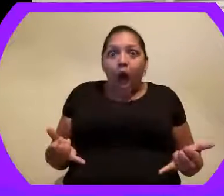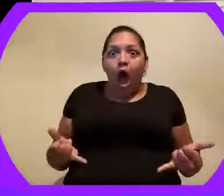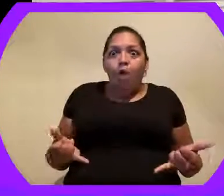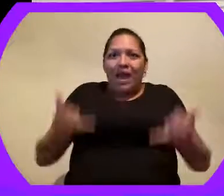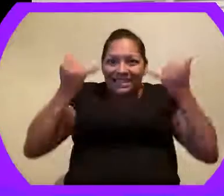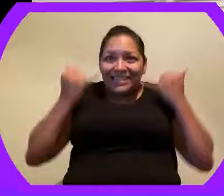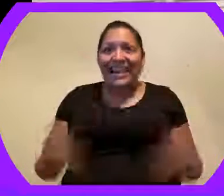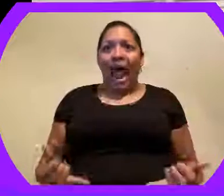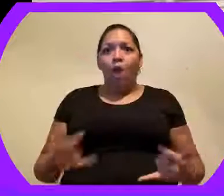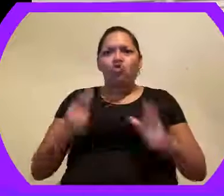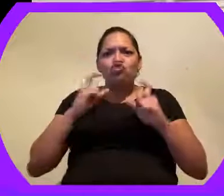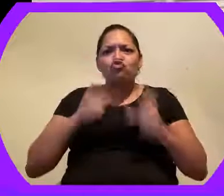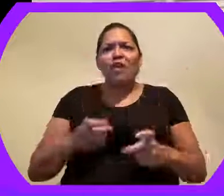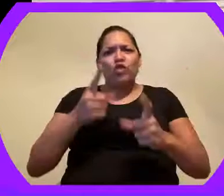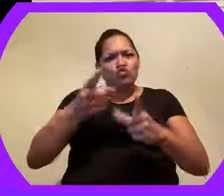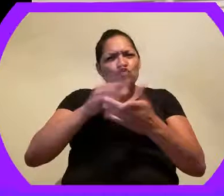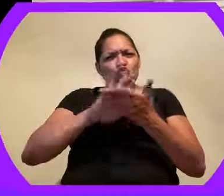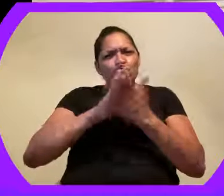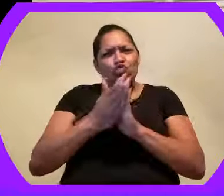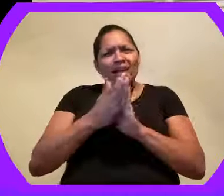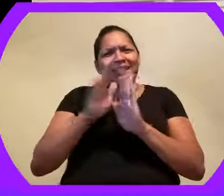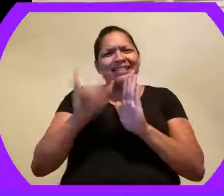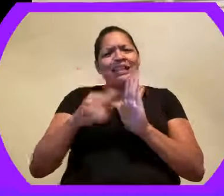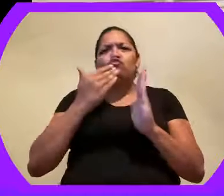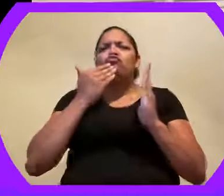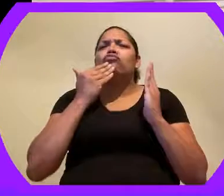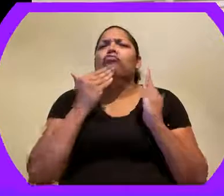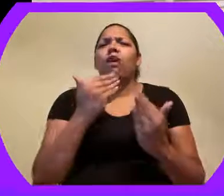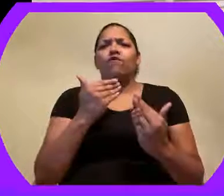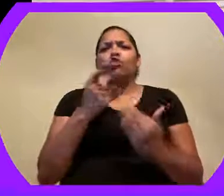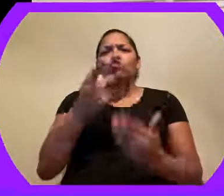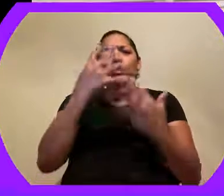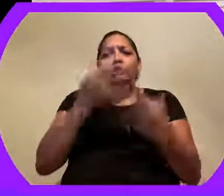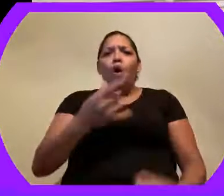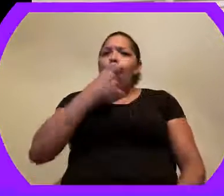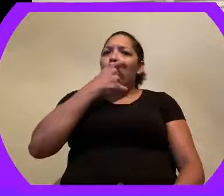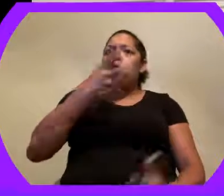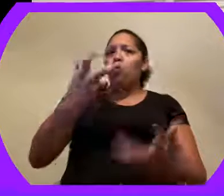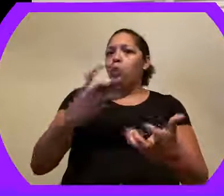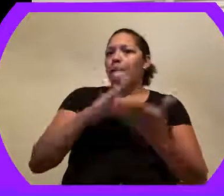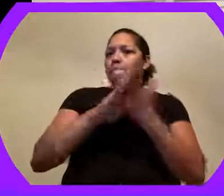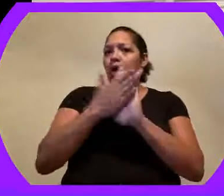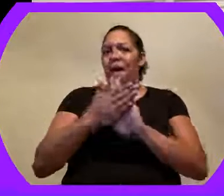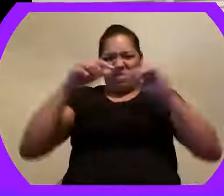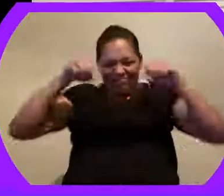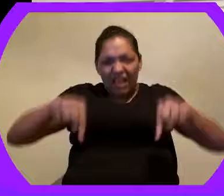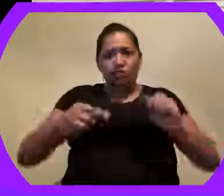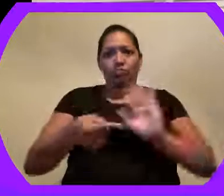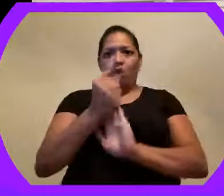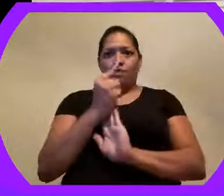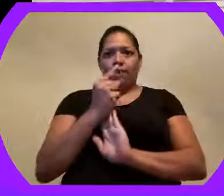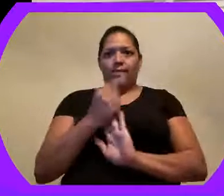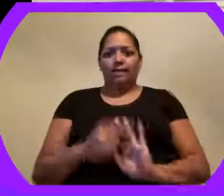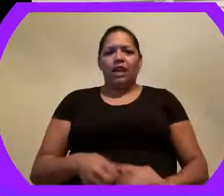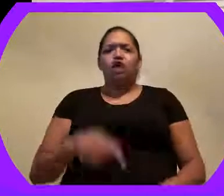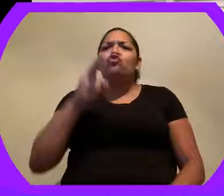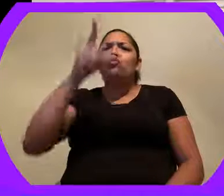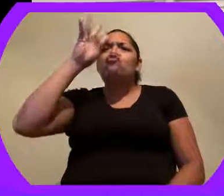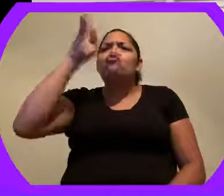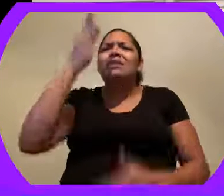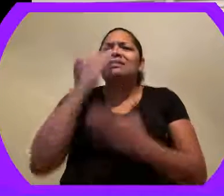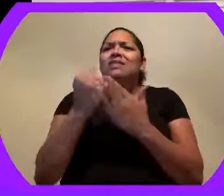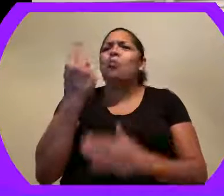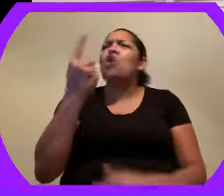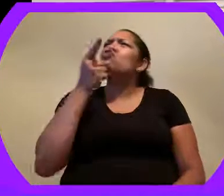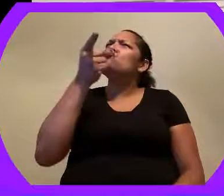that now is a miracle. Now is a gift. Be here now. Create gratitude for that miracle and that gift and decide who you want to be in that moment, in